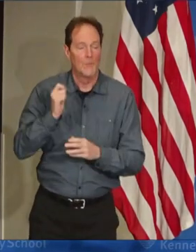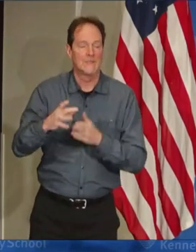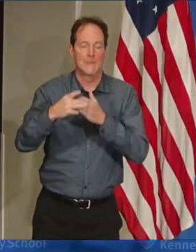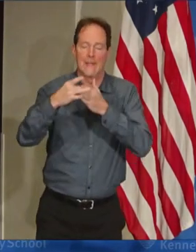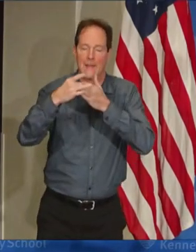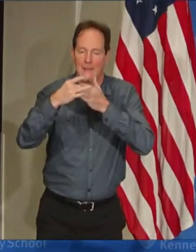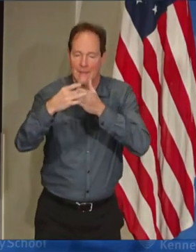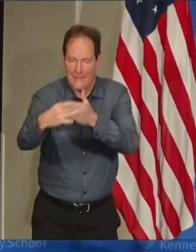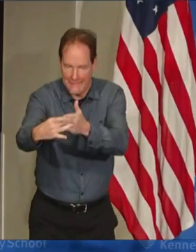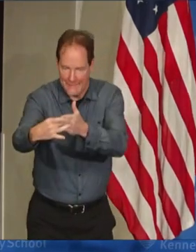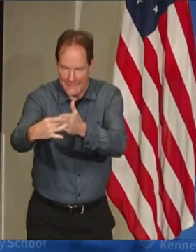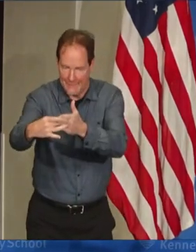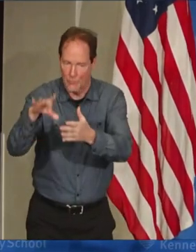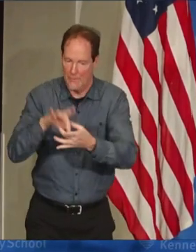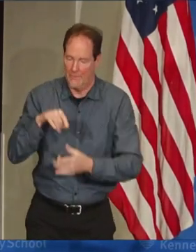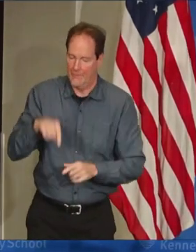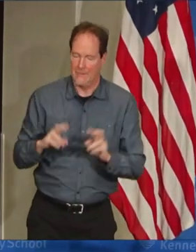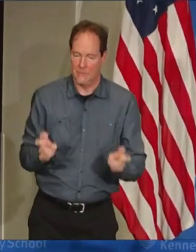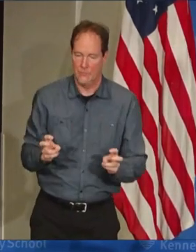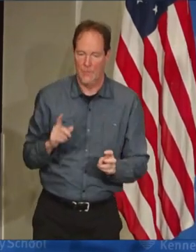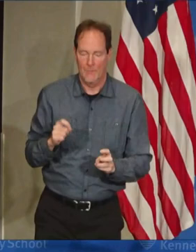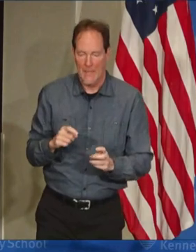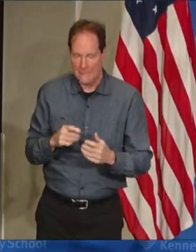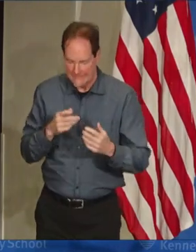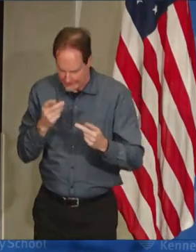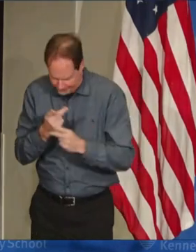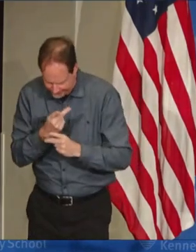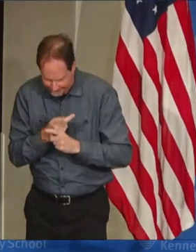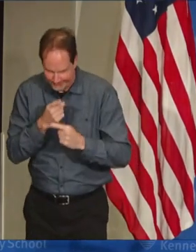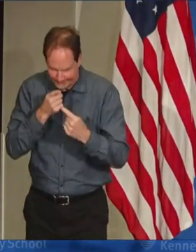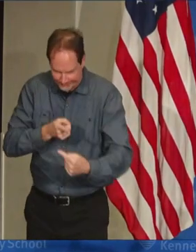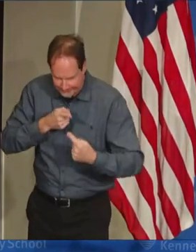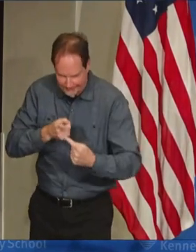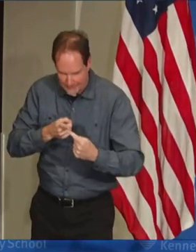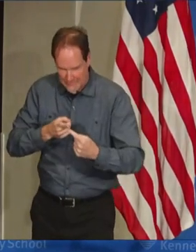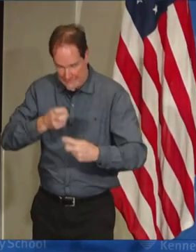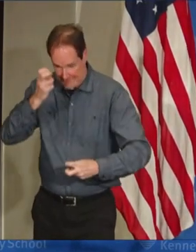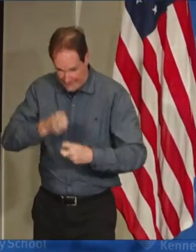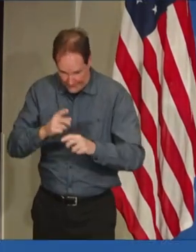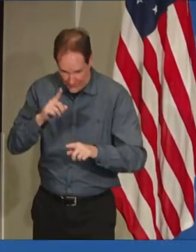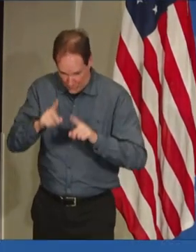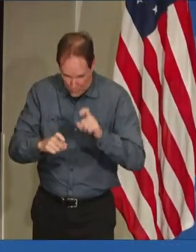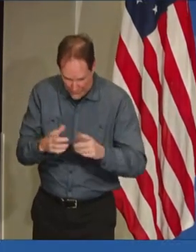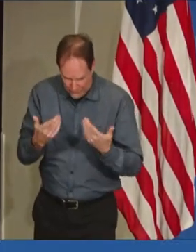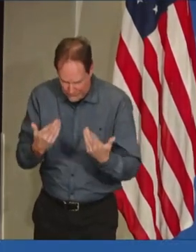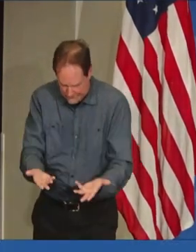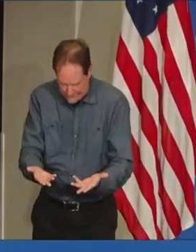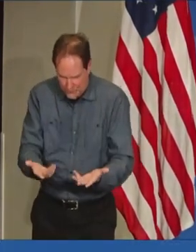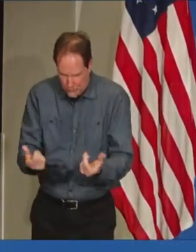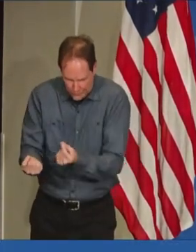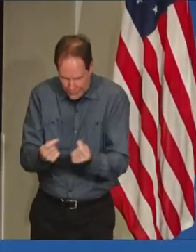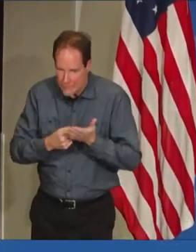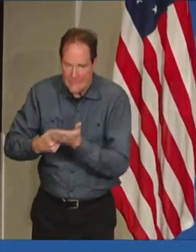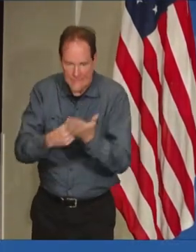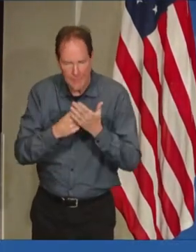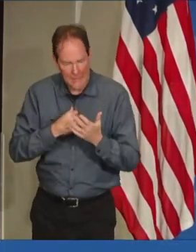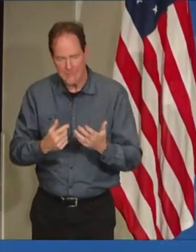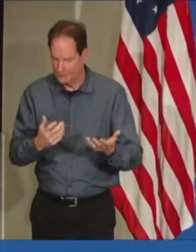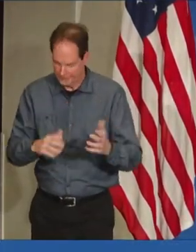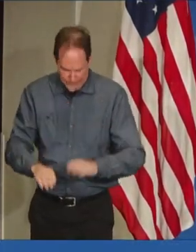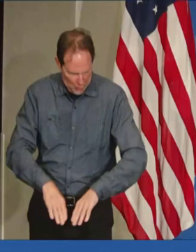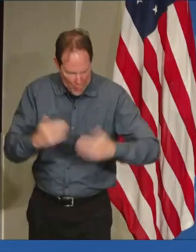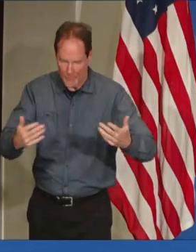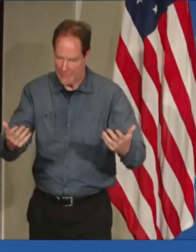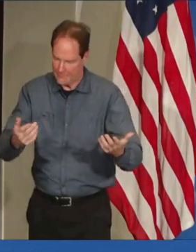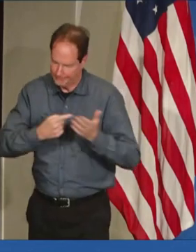on this issue, needs to be grappling with the difficult questions, needs to be embracing this, and I think